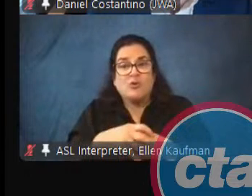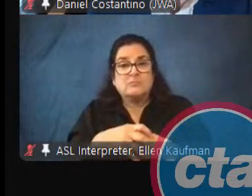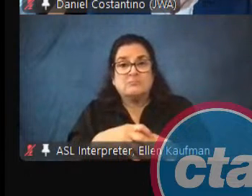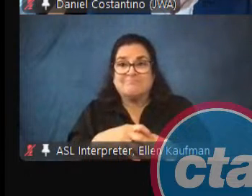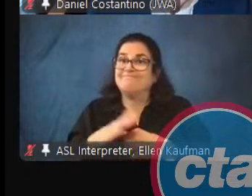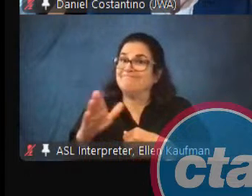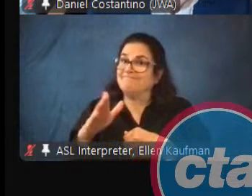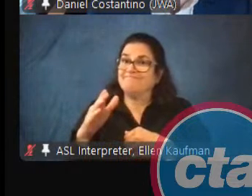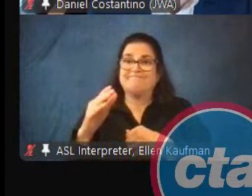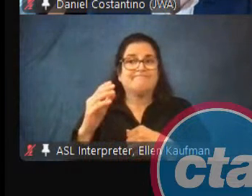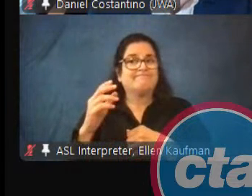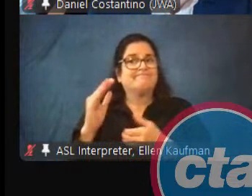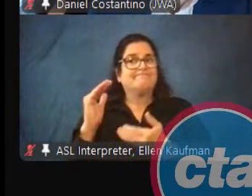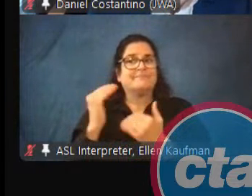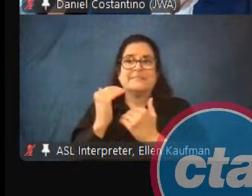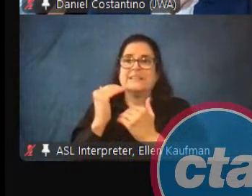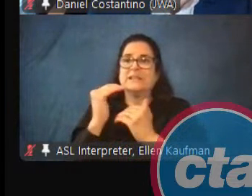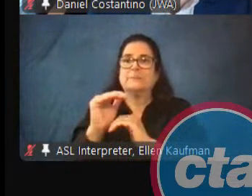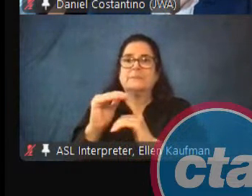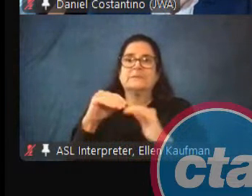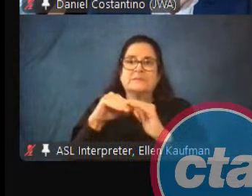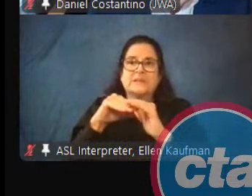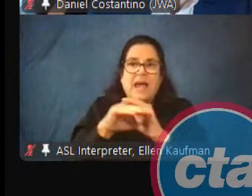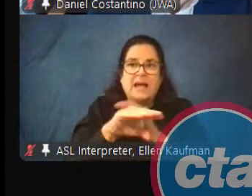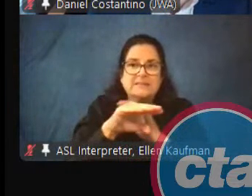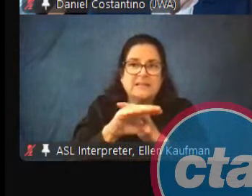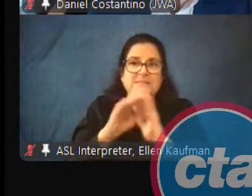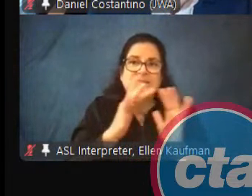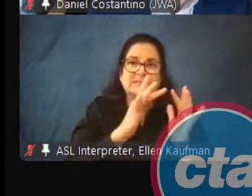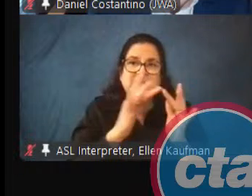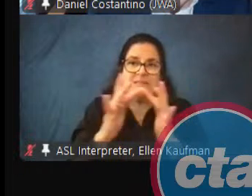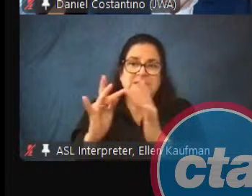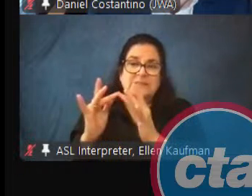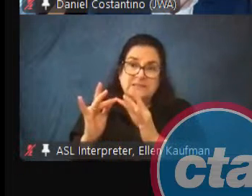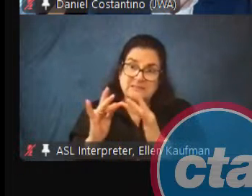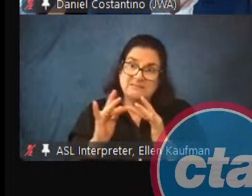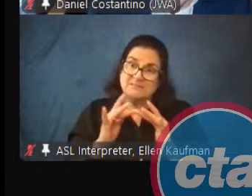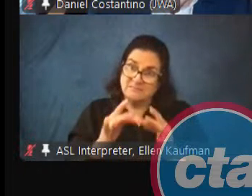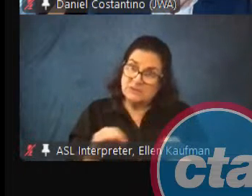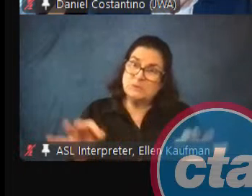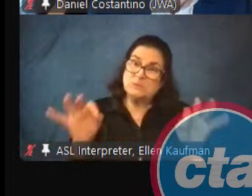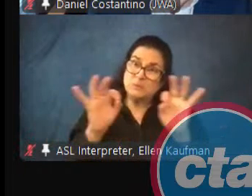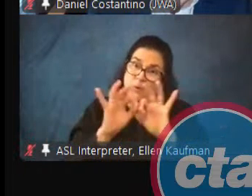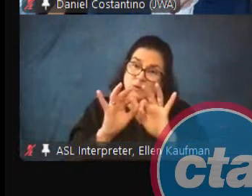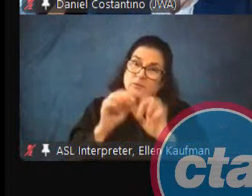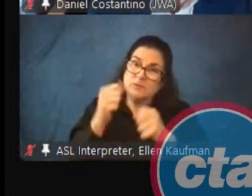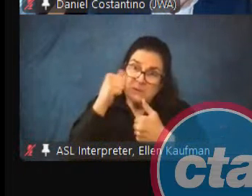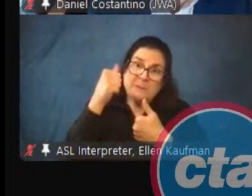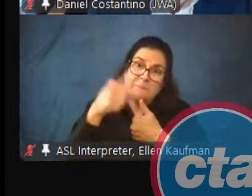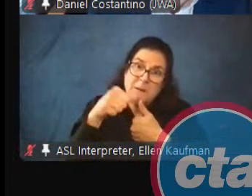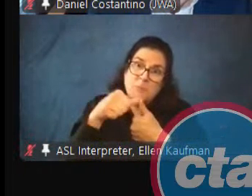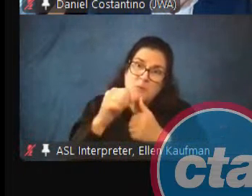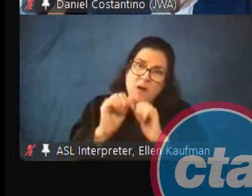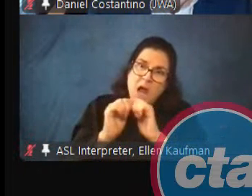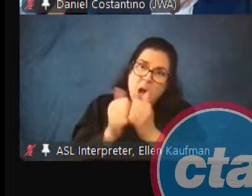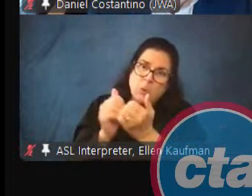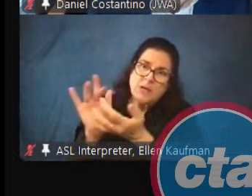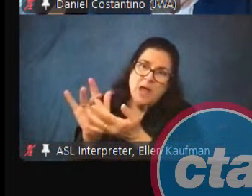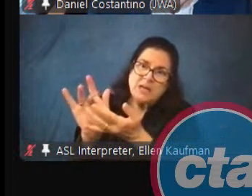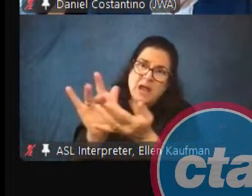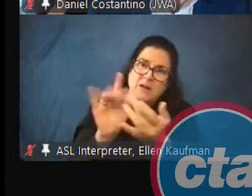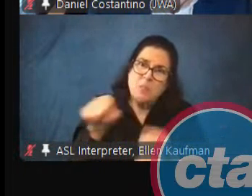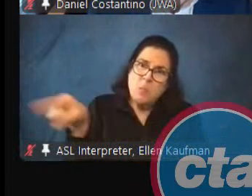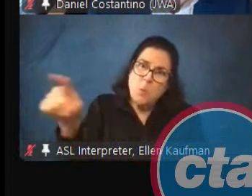if we can think through that as well as we're looking to collect more surveys, it'd be great to kind of think through that as well. And then the other part